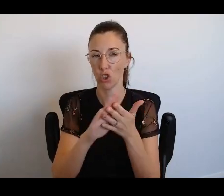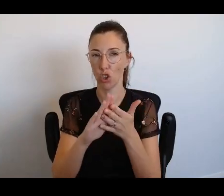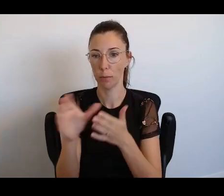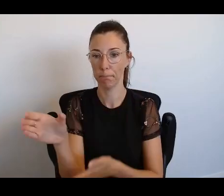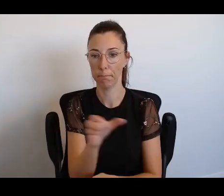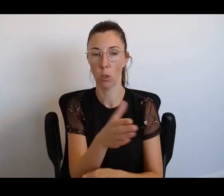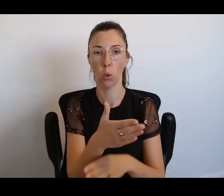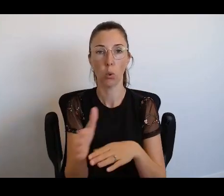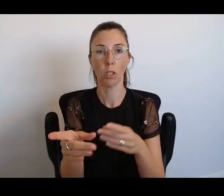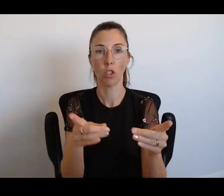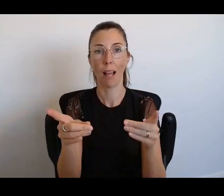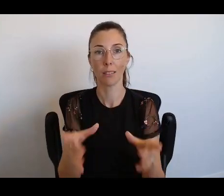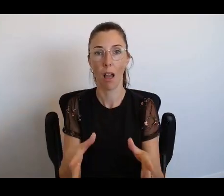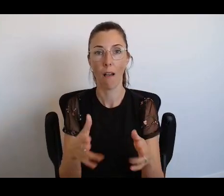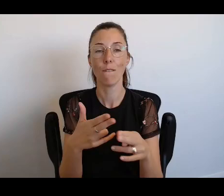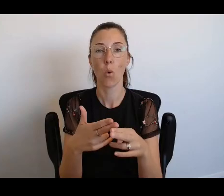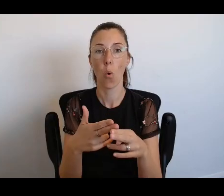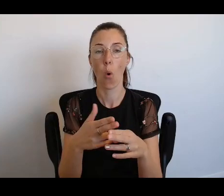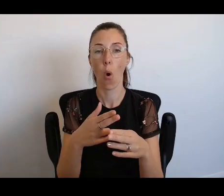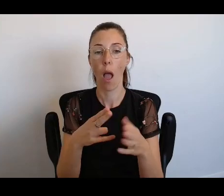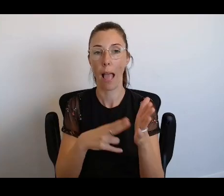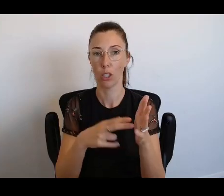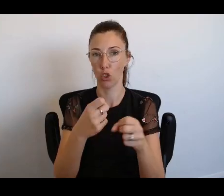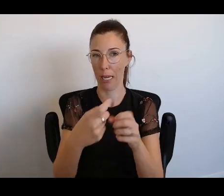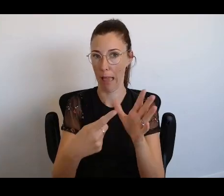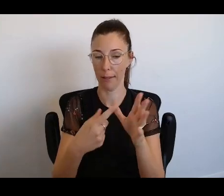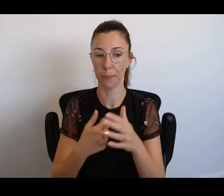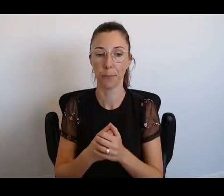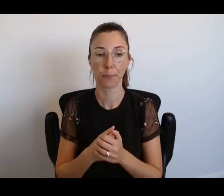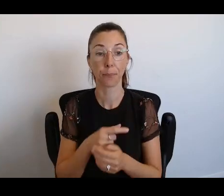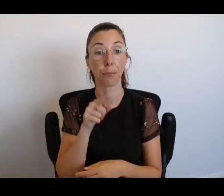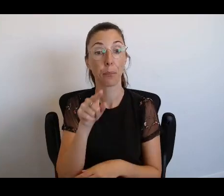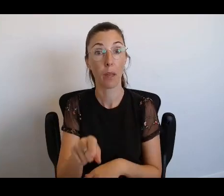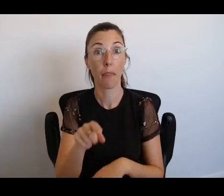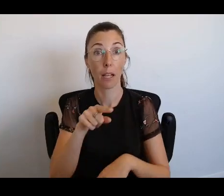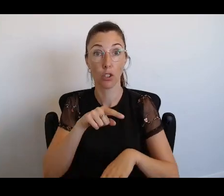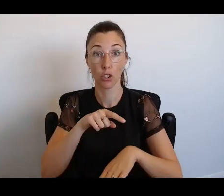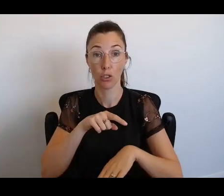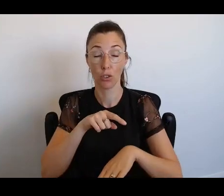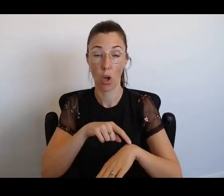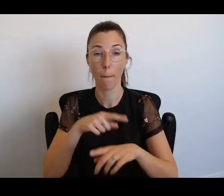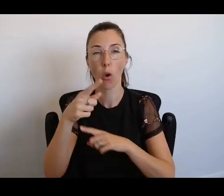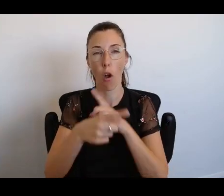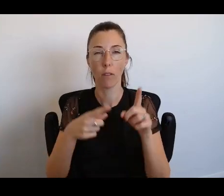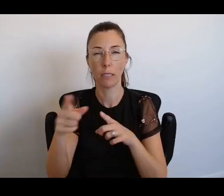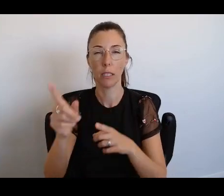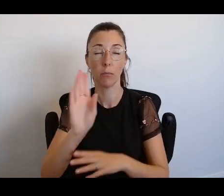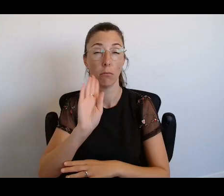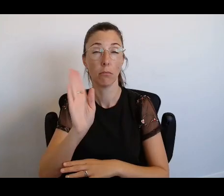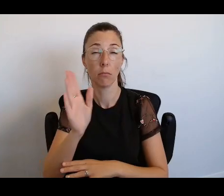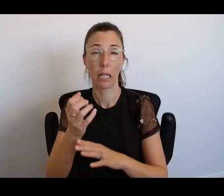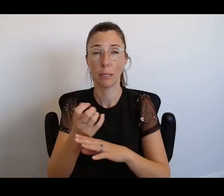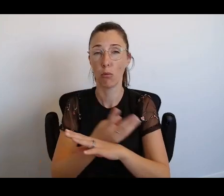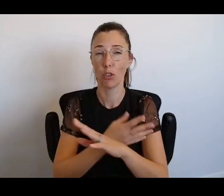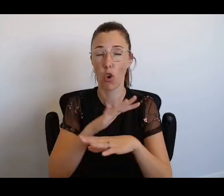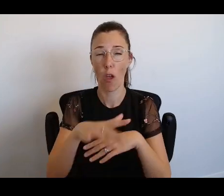National Gallery of Australia. At that conference, he gave a really inspirational talk about being brave and bold in the